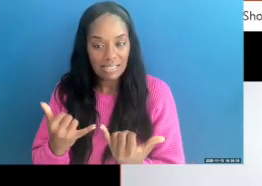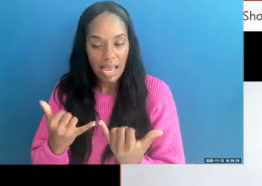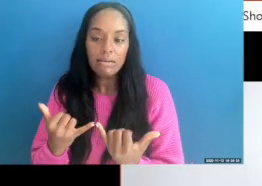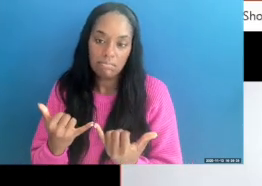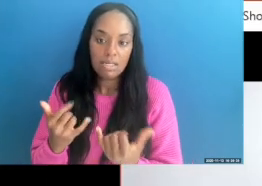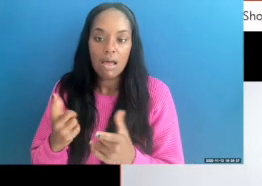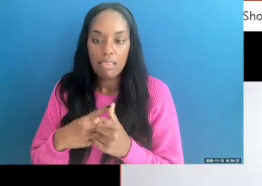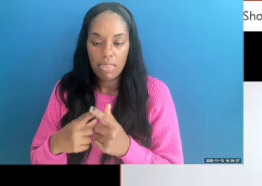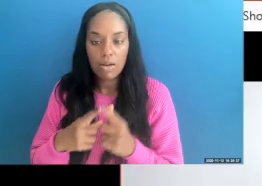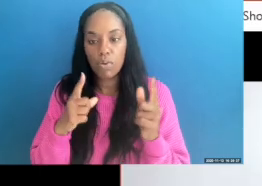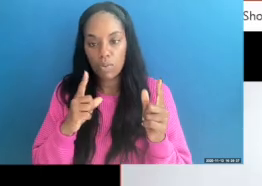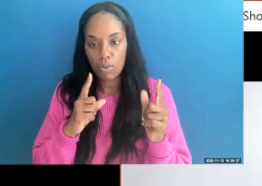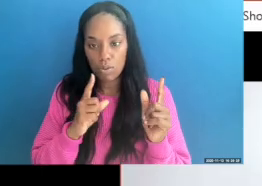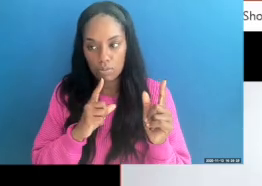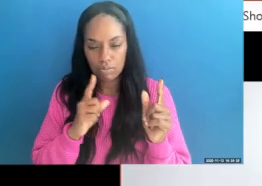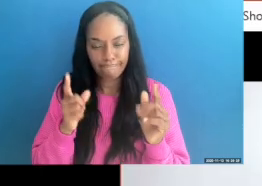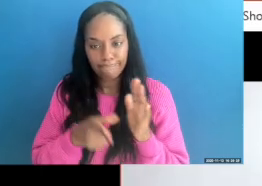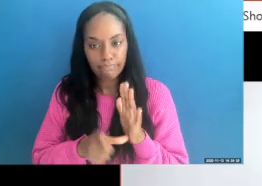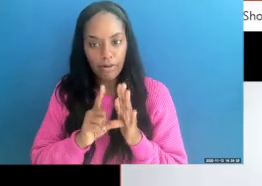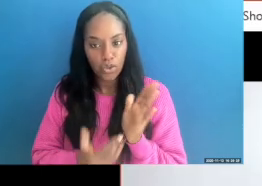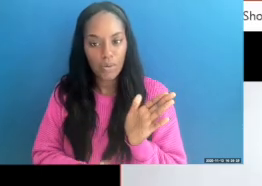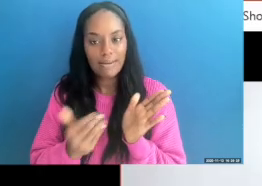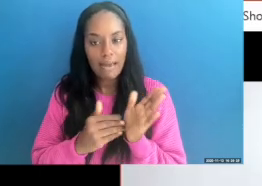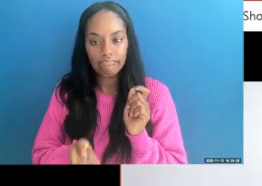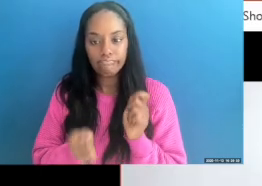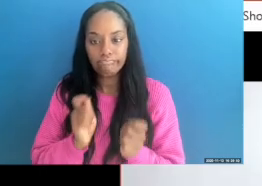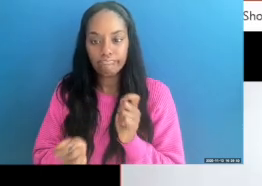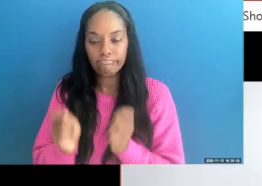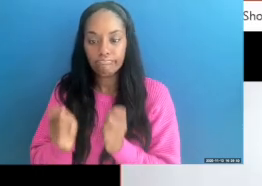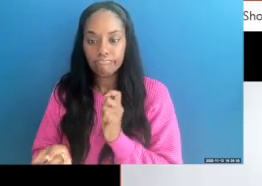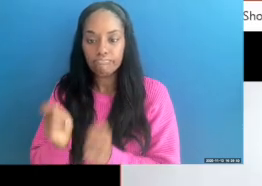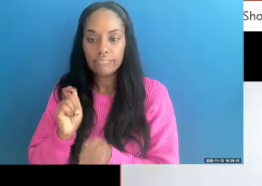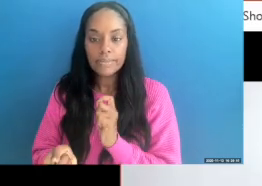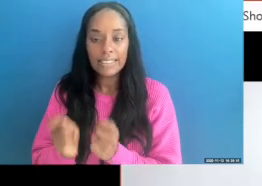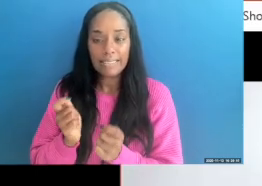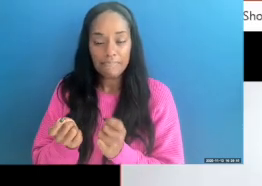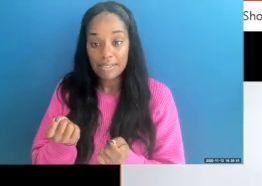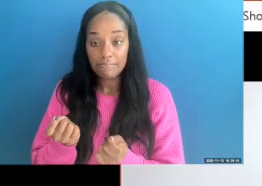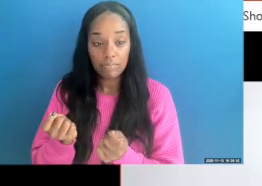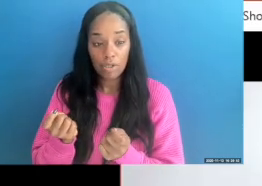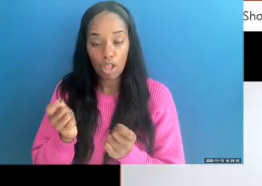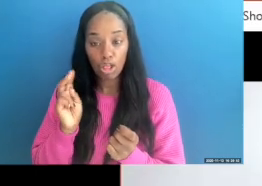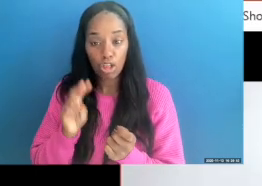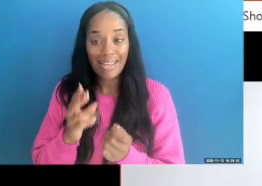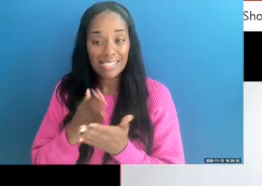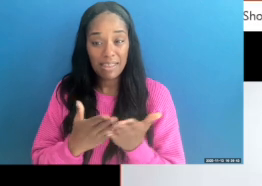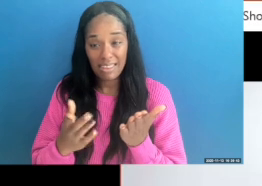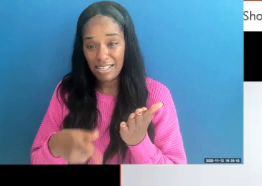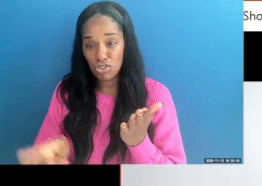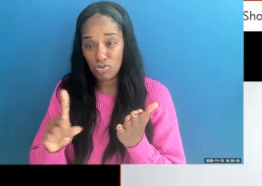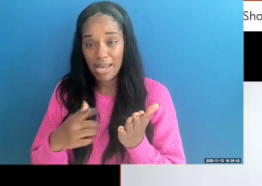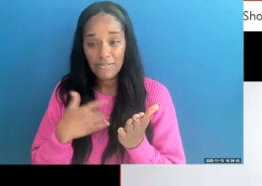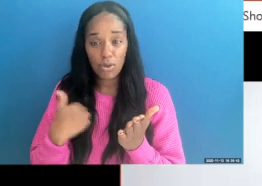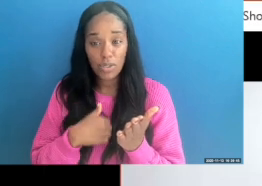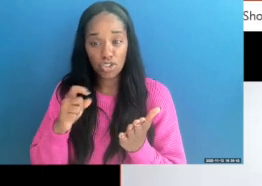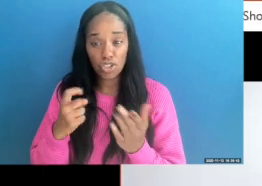I think based on the feedback today, we plan to kind of go back through it and make adjustments and look at the different things that you guys